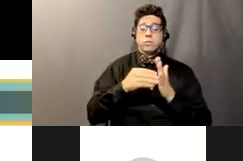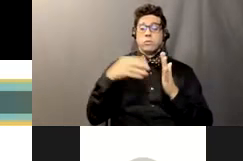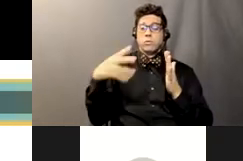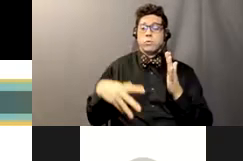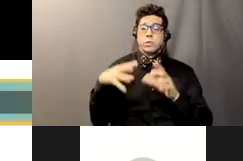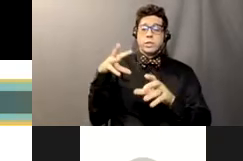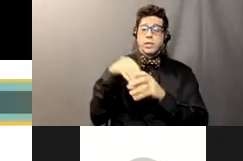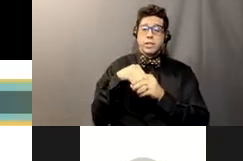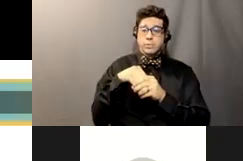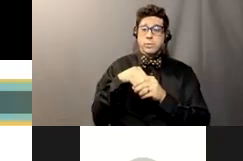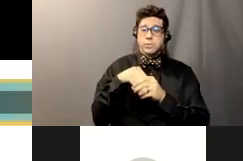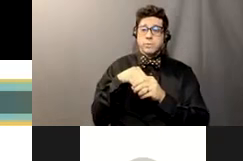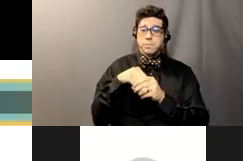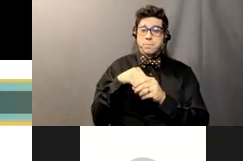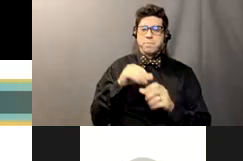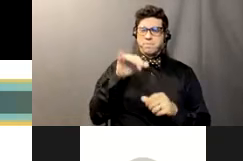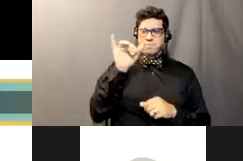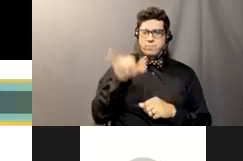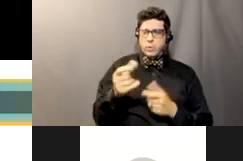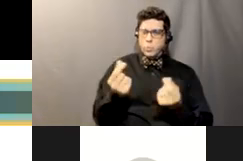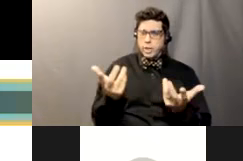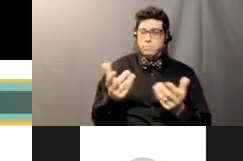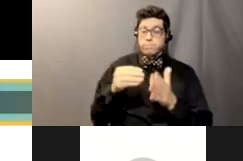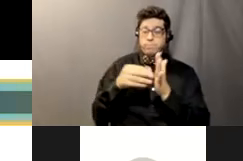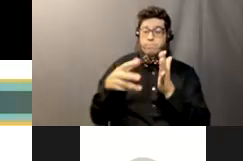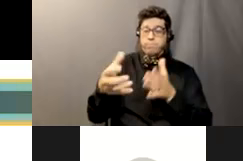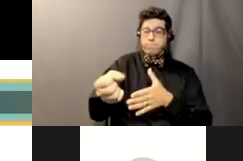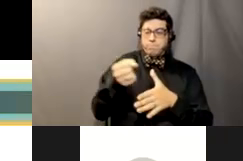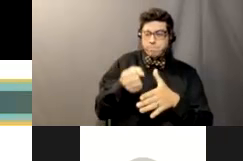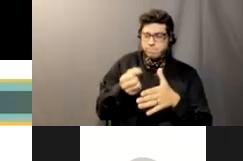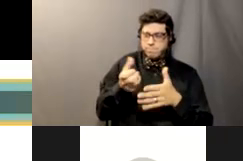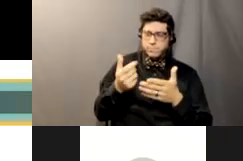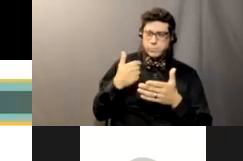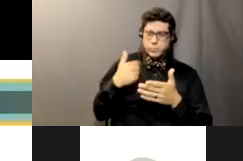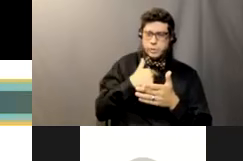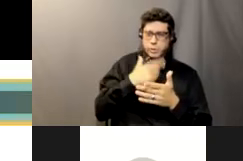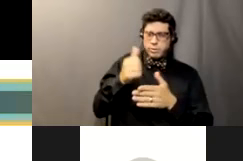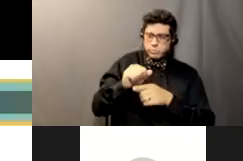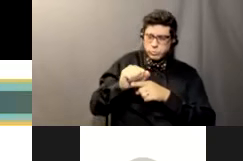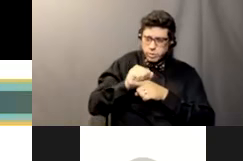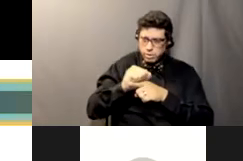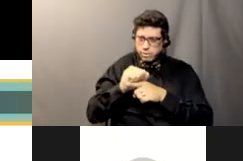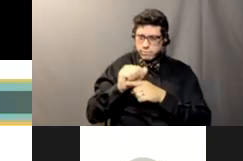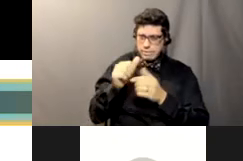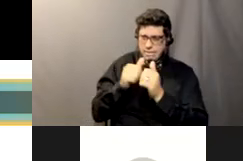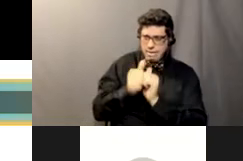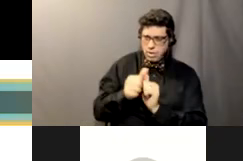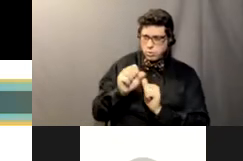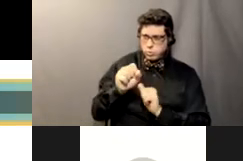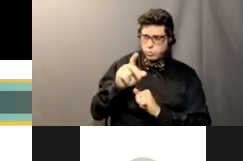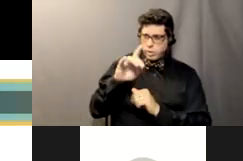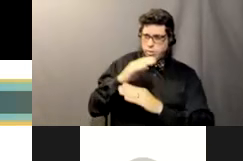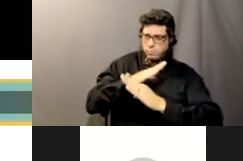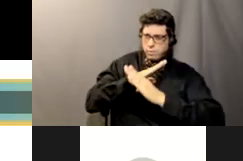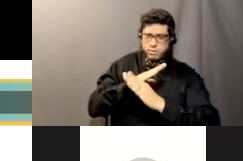and this is where we work with students to train them in suicide prevention and how to help a friend or a peer that might be